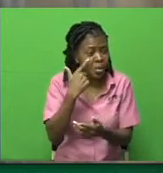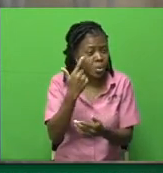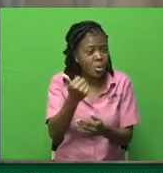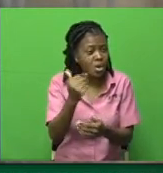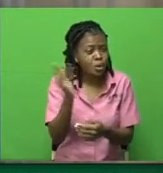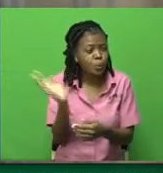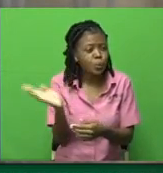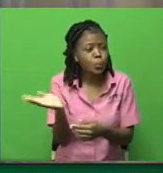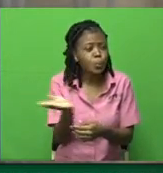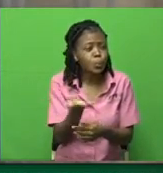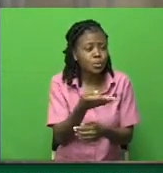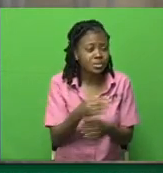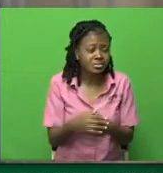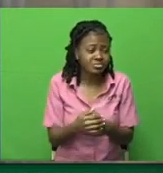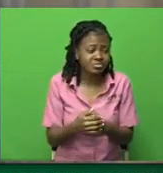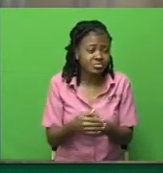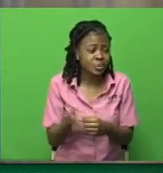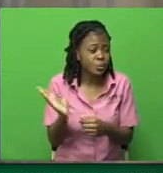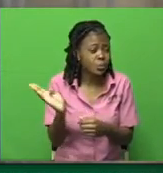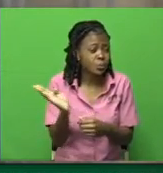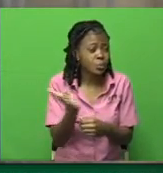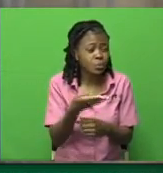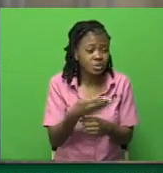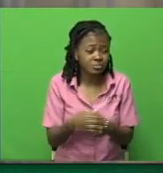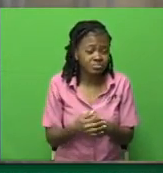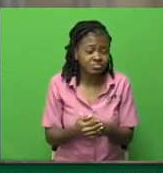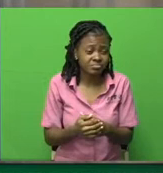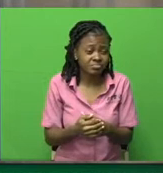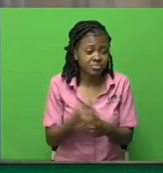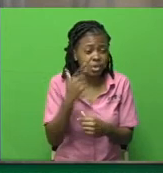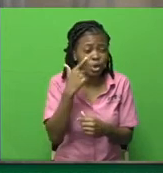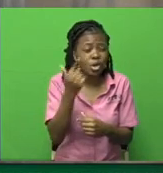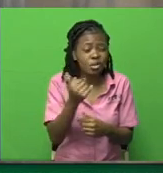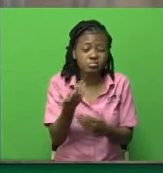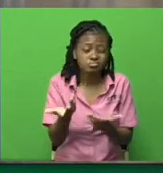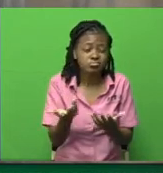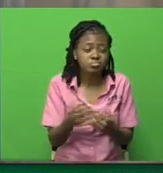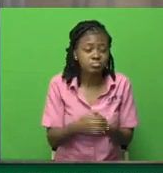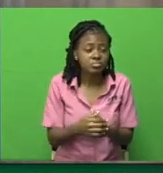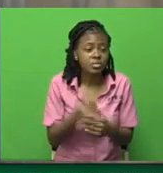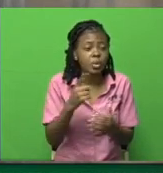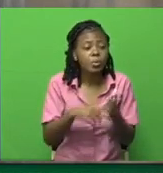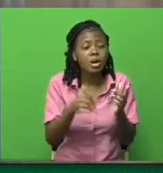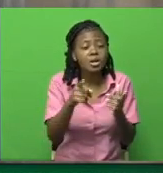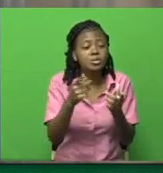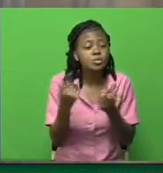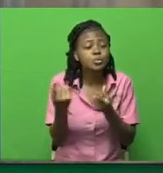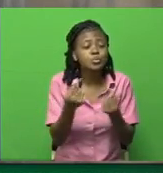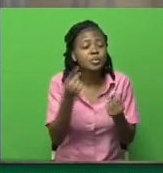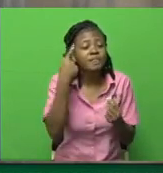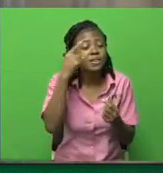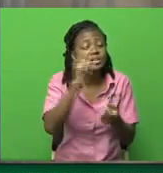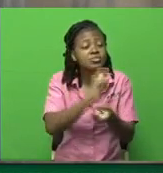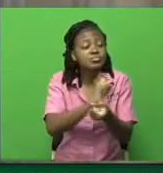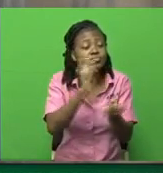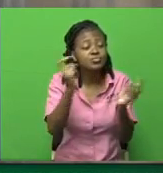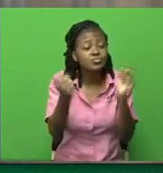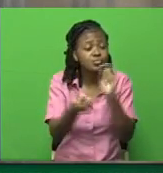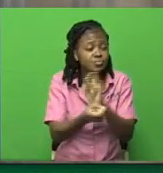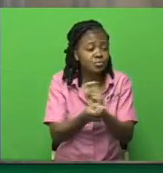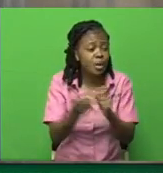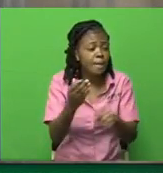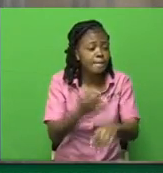unhealthy it's on a death bed what are the measures in this to transform and Revitalize the economy